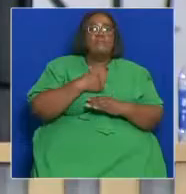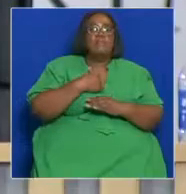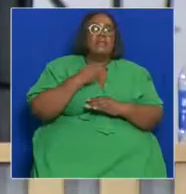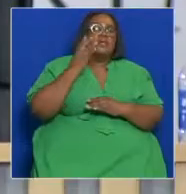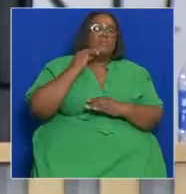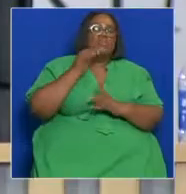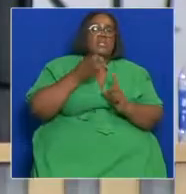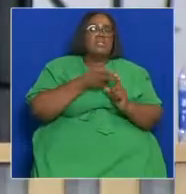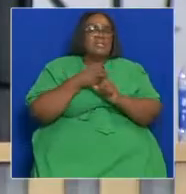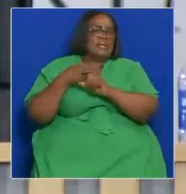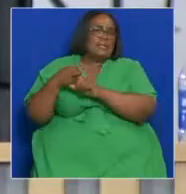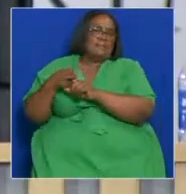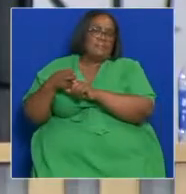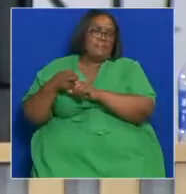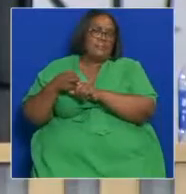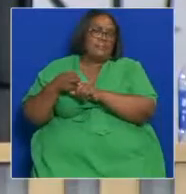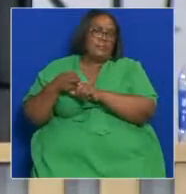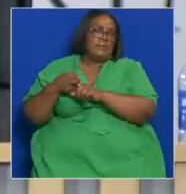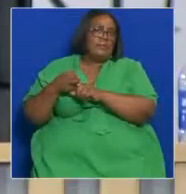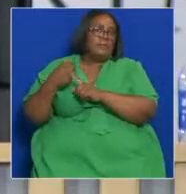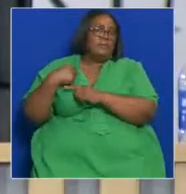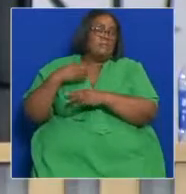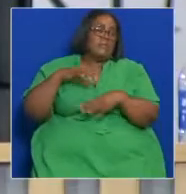I found that it had changed.